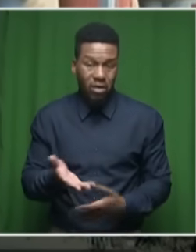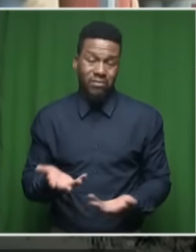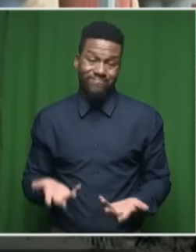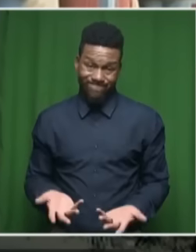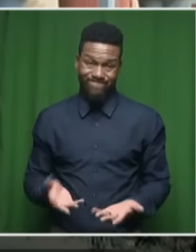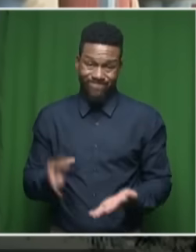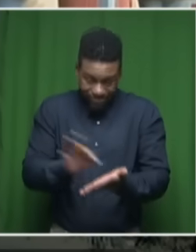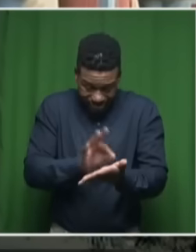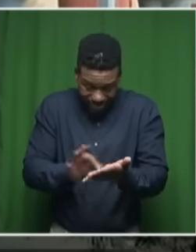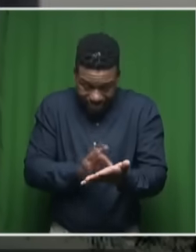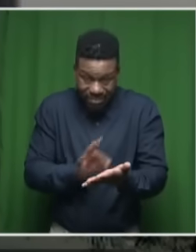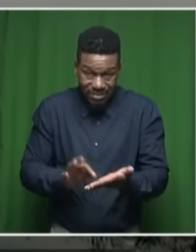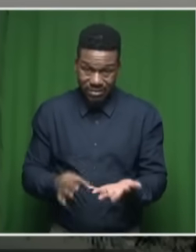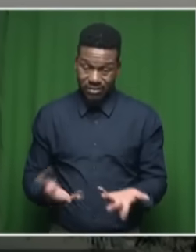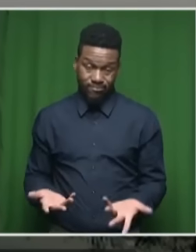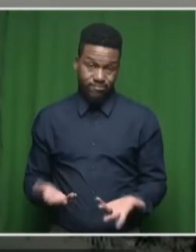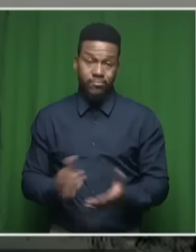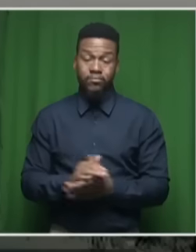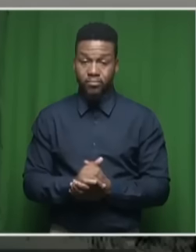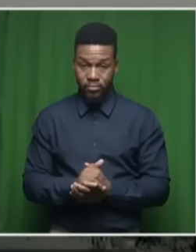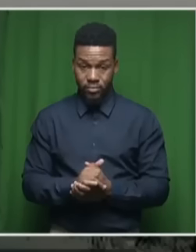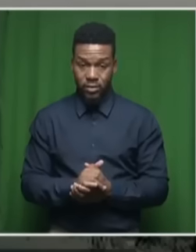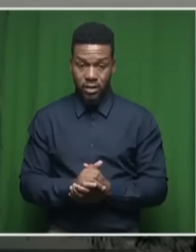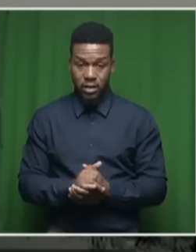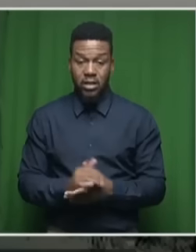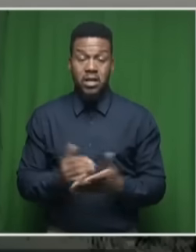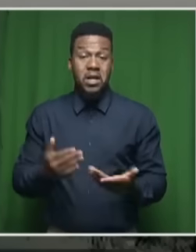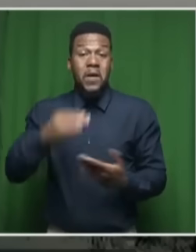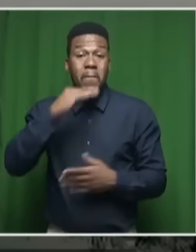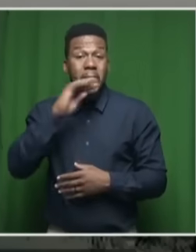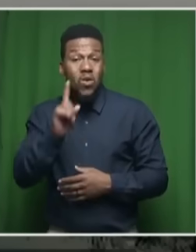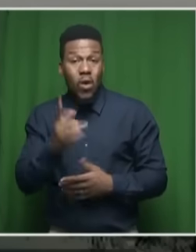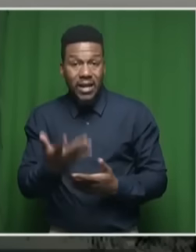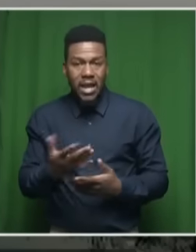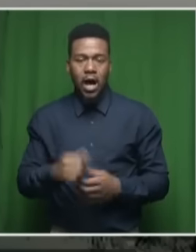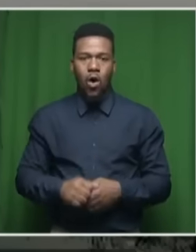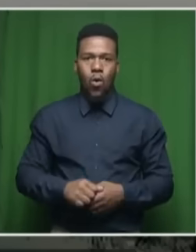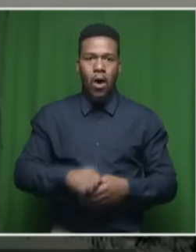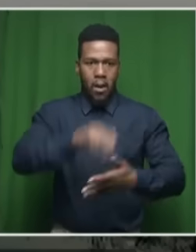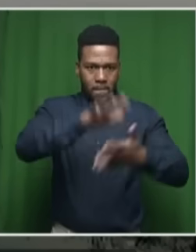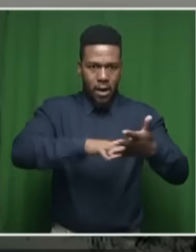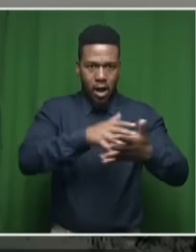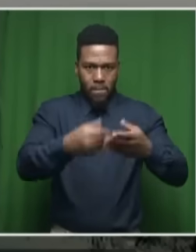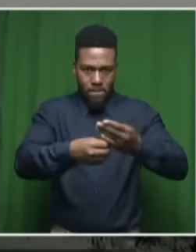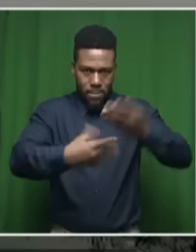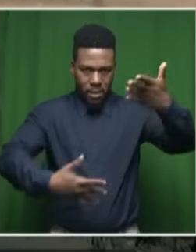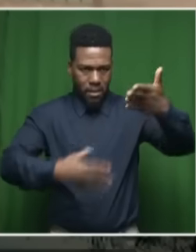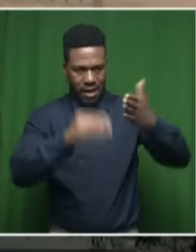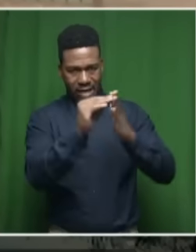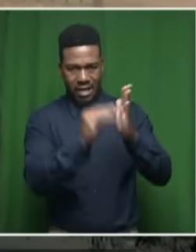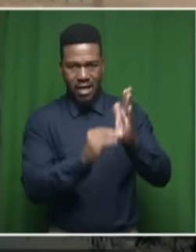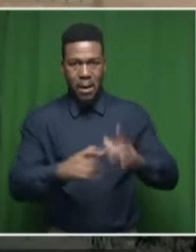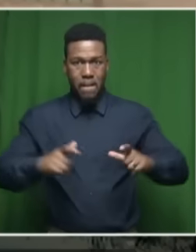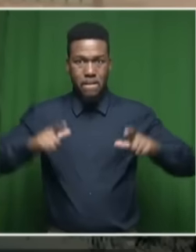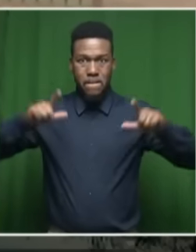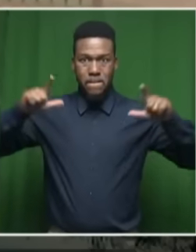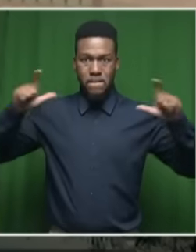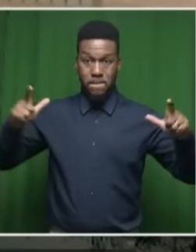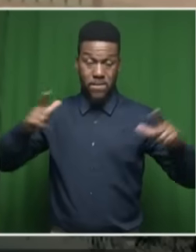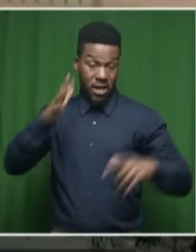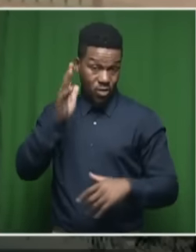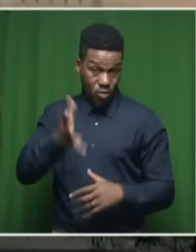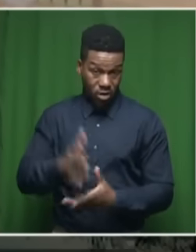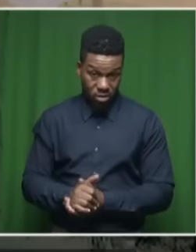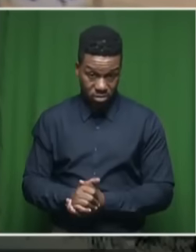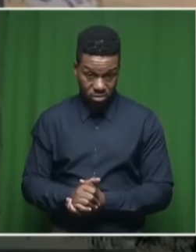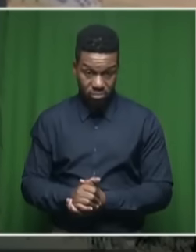spent in the previous elections. It will therefore mean that the ballot paper will be bigger, and